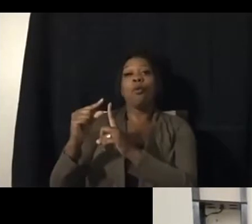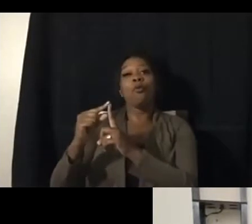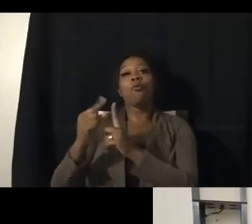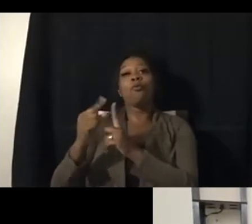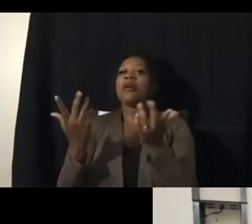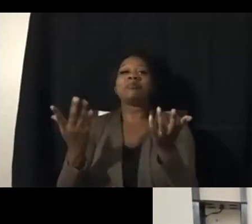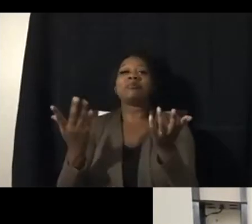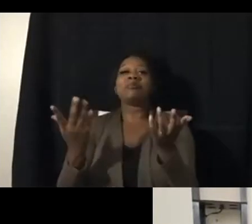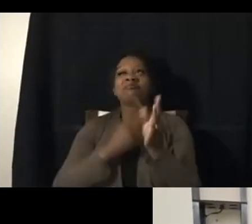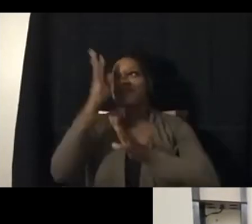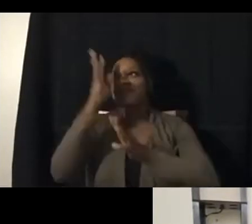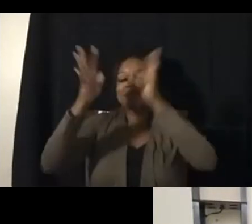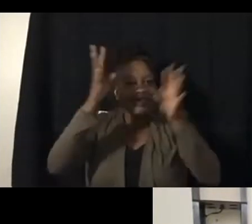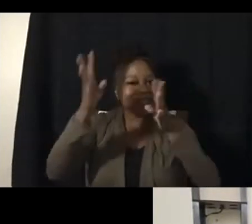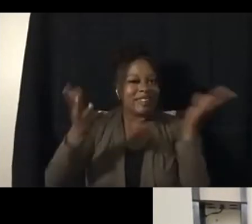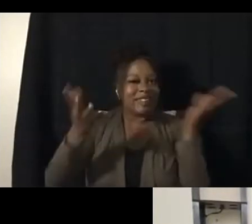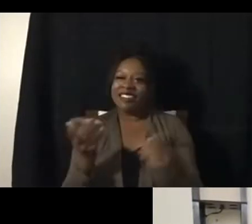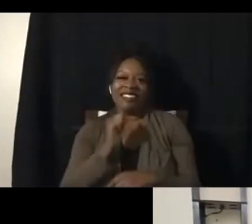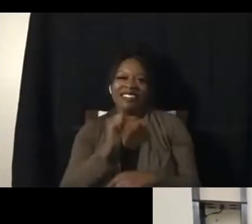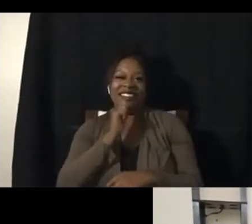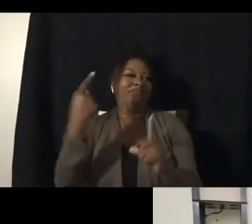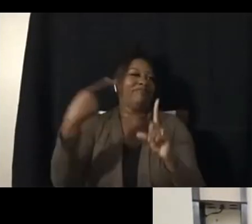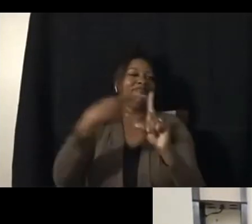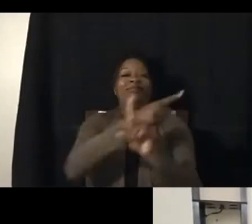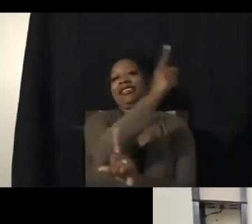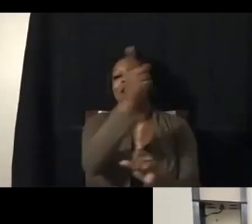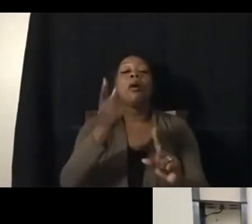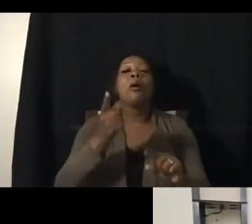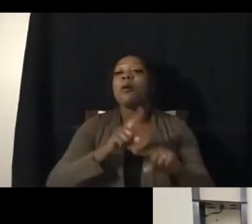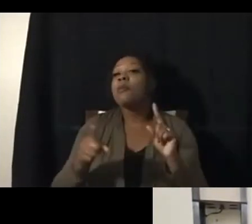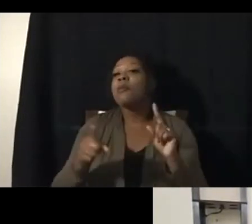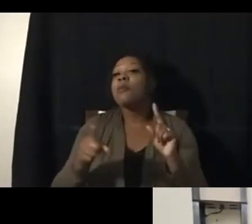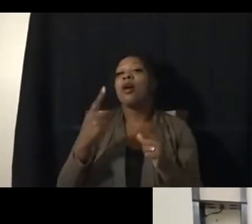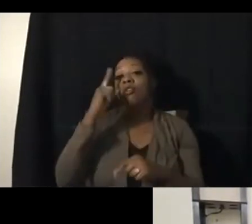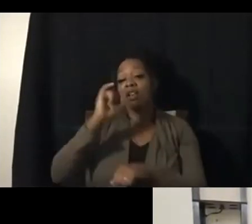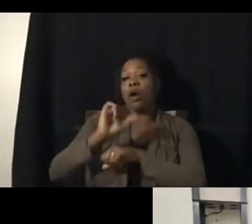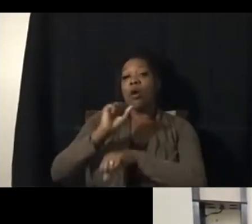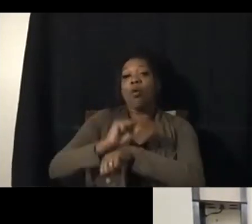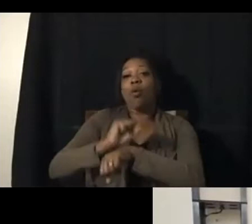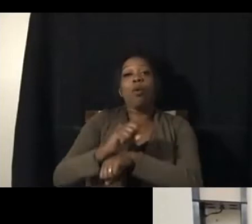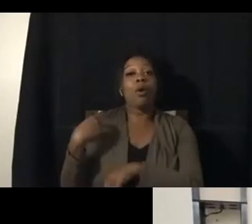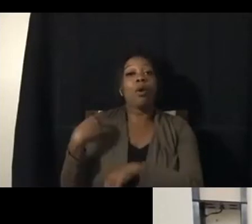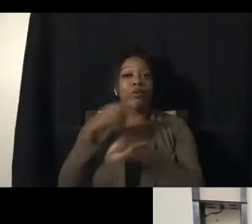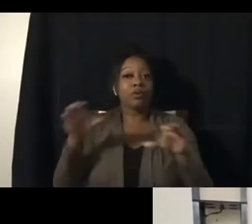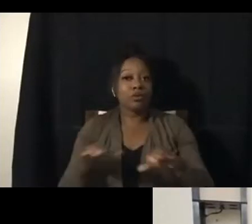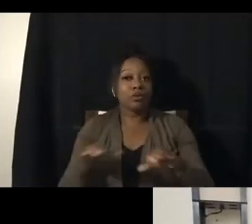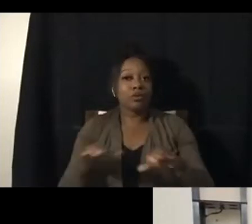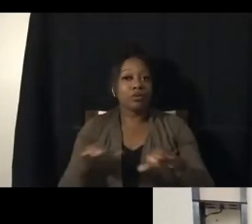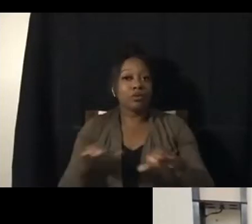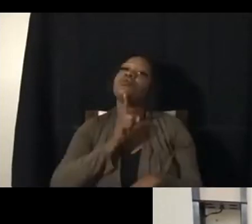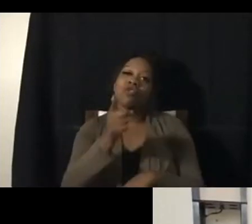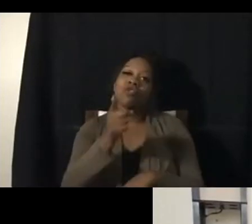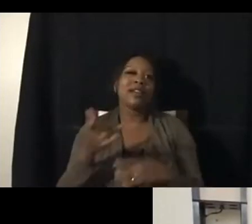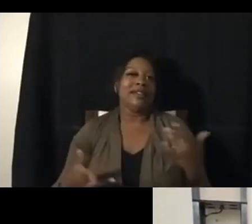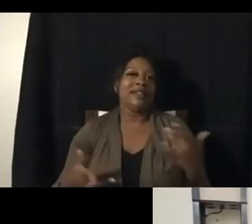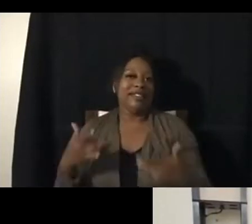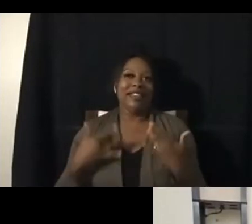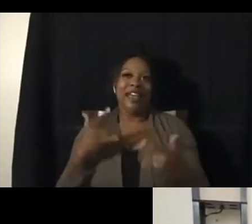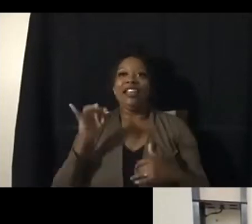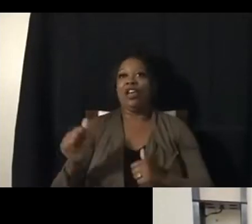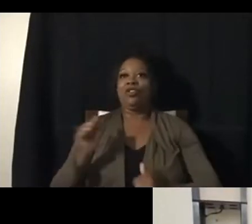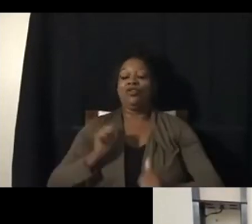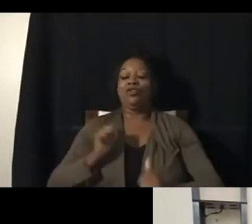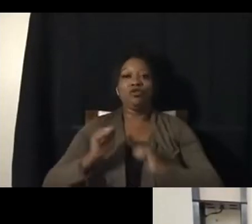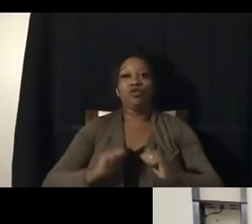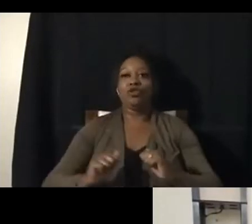at times, but I think for the work that we've been doing, it's really exciting that a show that's so specific can be recognized